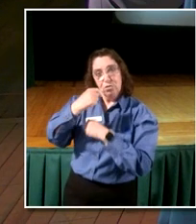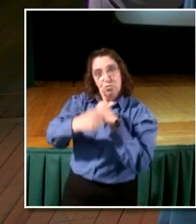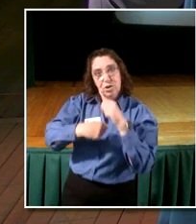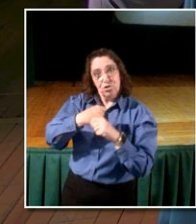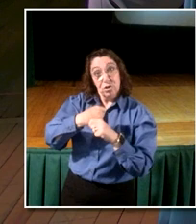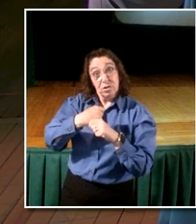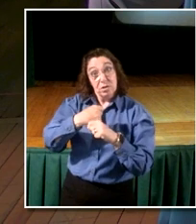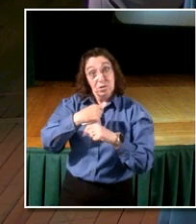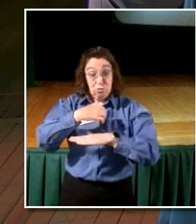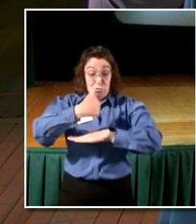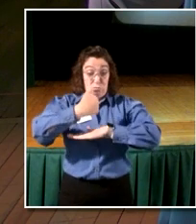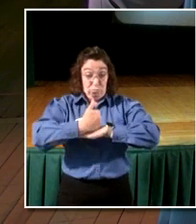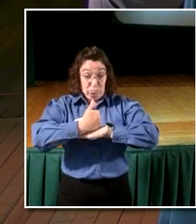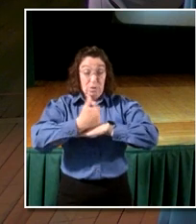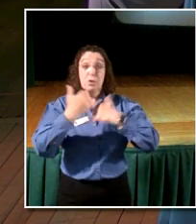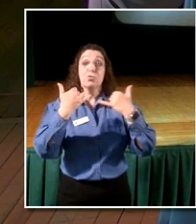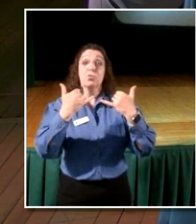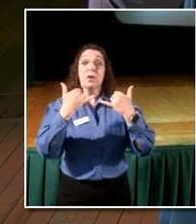mark